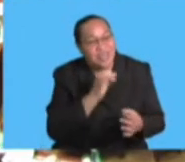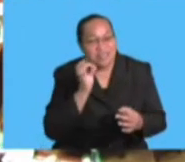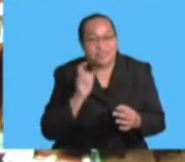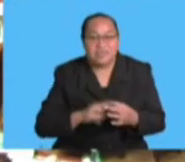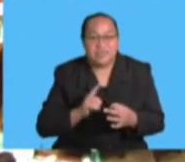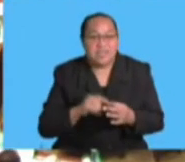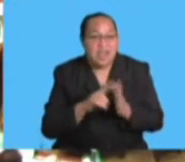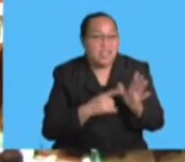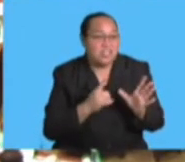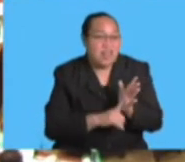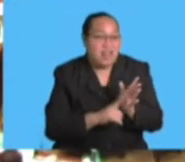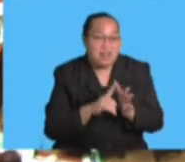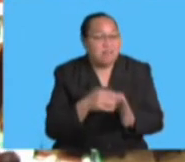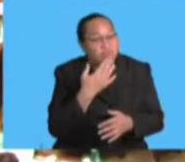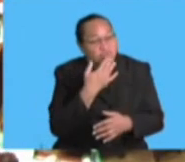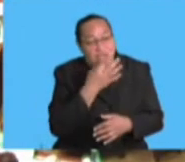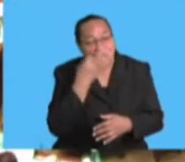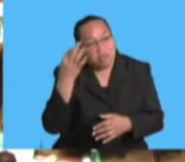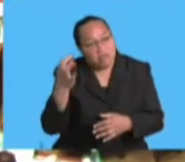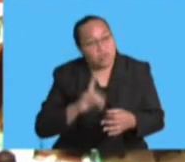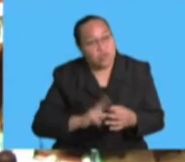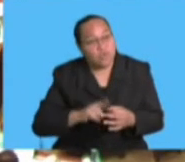Honorable Charles Singarara to ask question